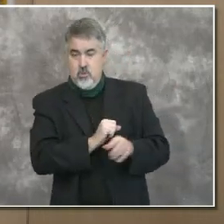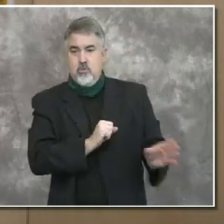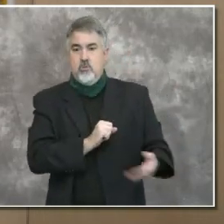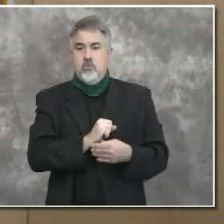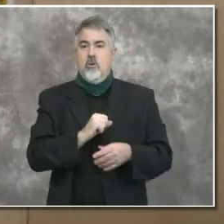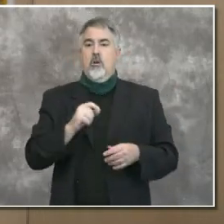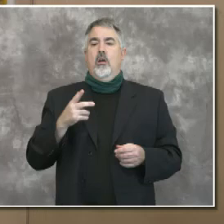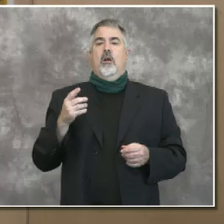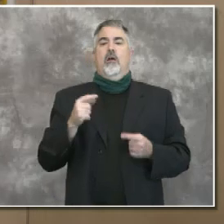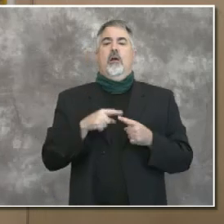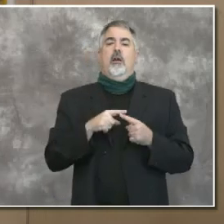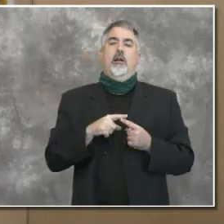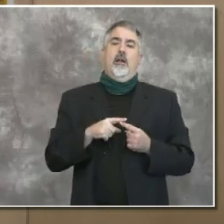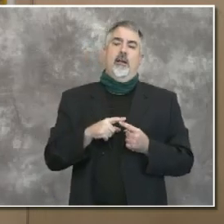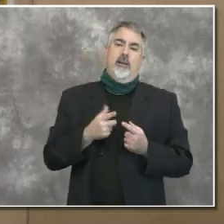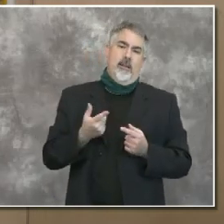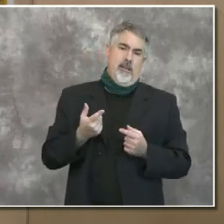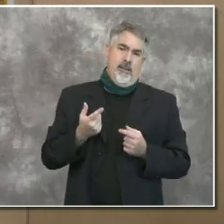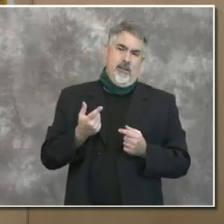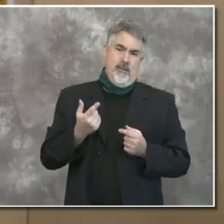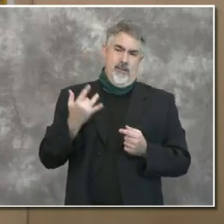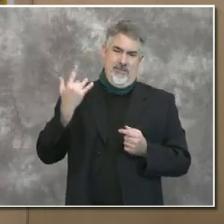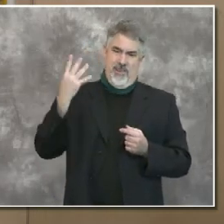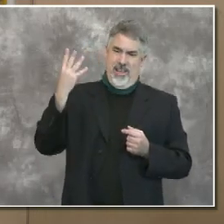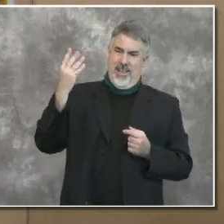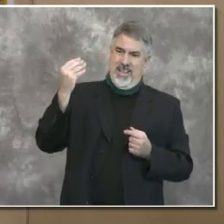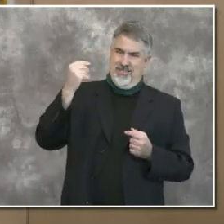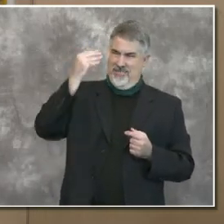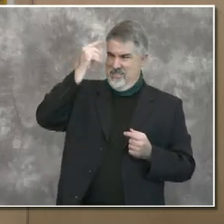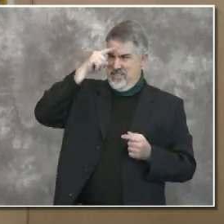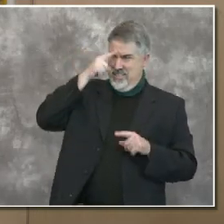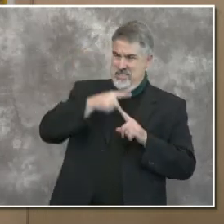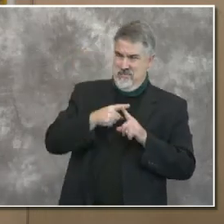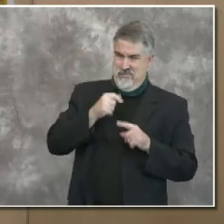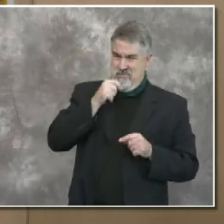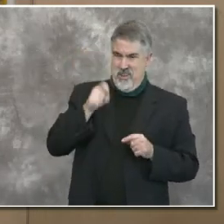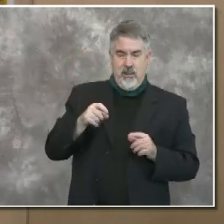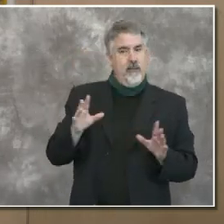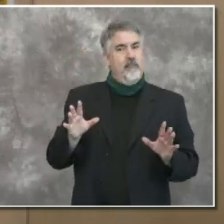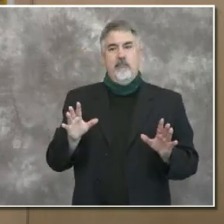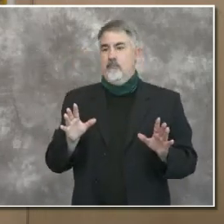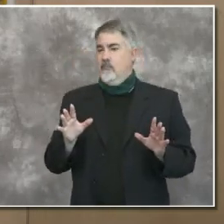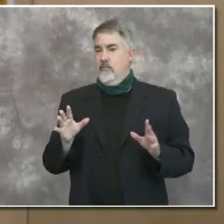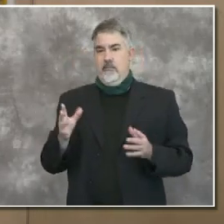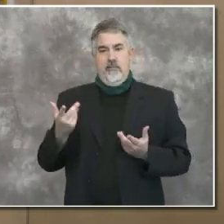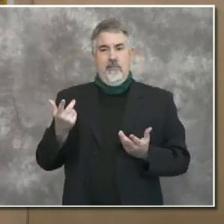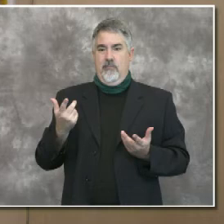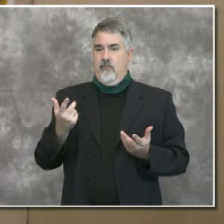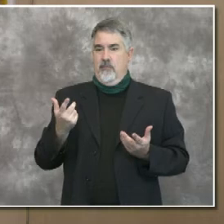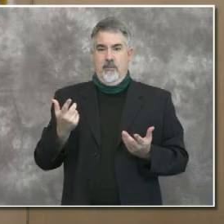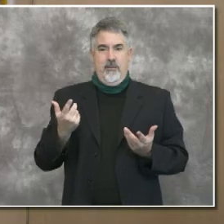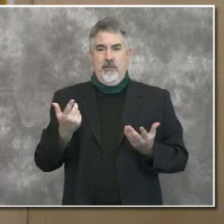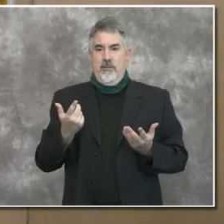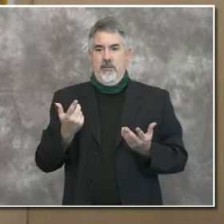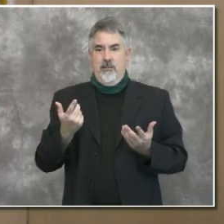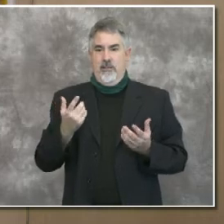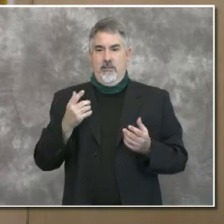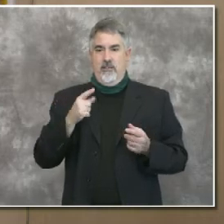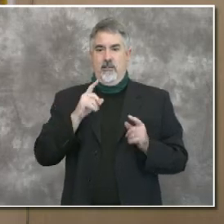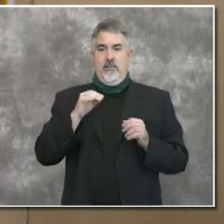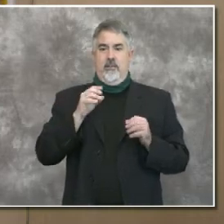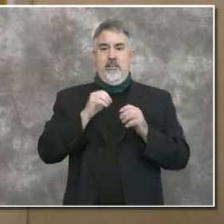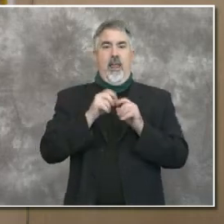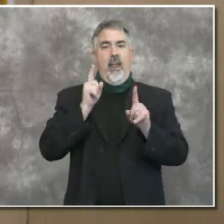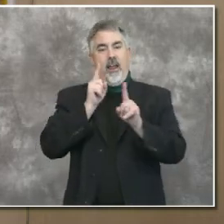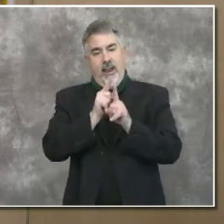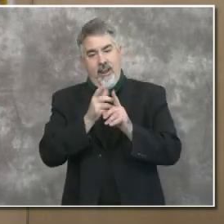take temperatures for outdoor recreation, and why is instruction not allowed when instructors can sit 6, 10, 15 feet from a golfer at the driving